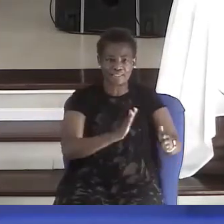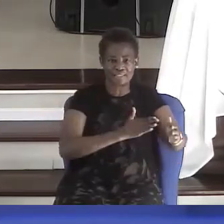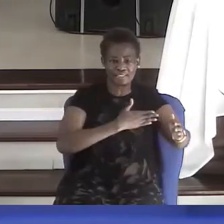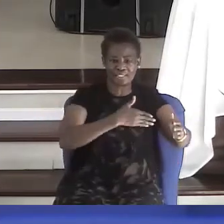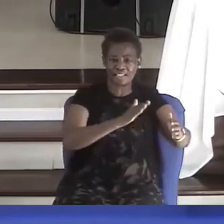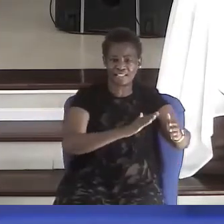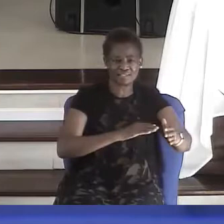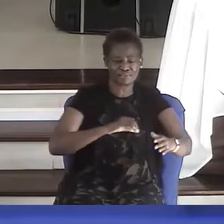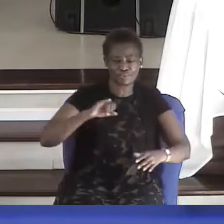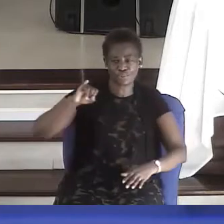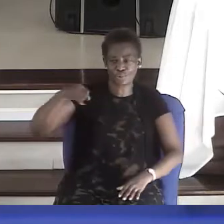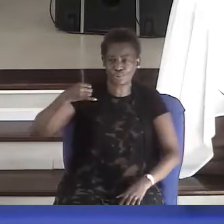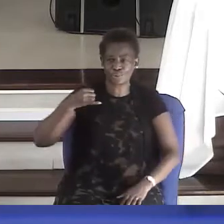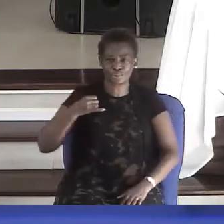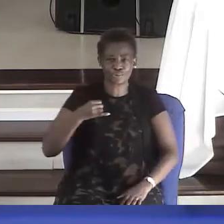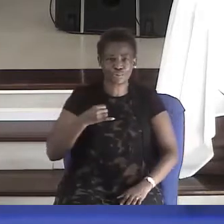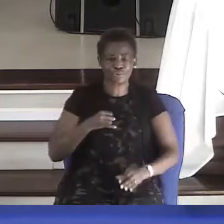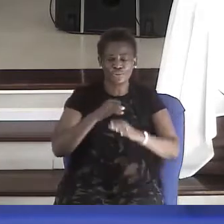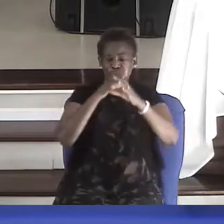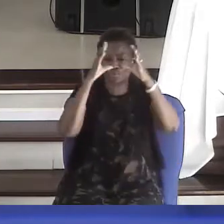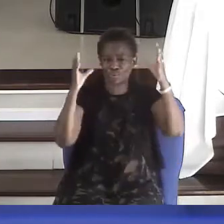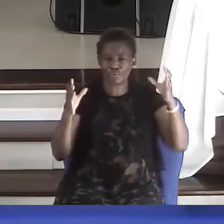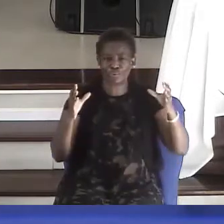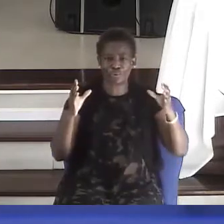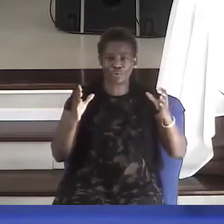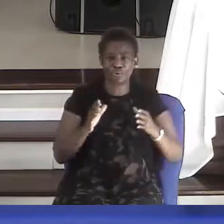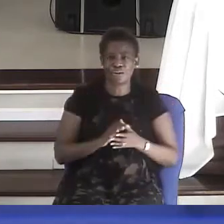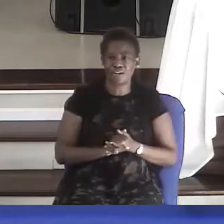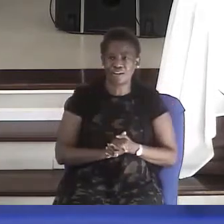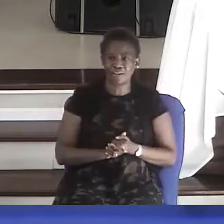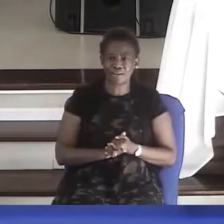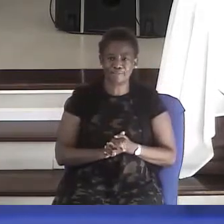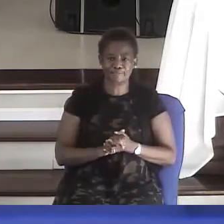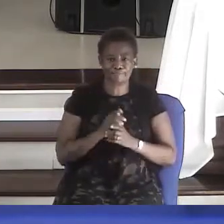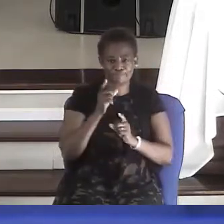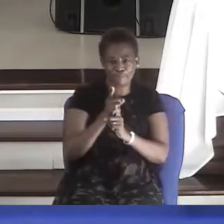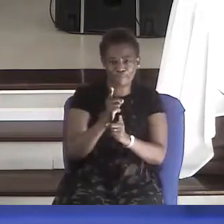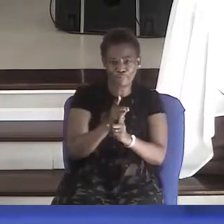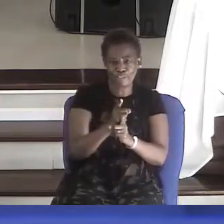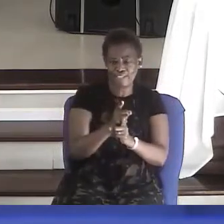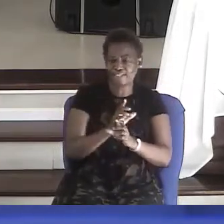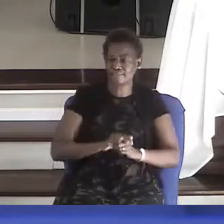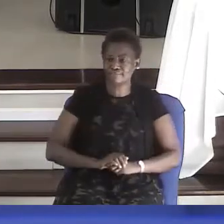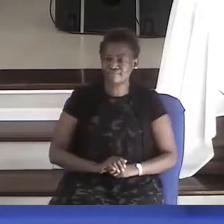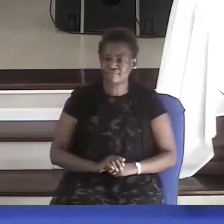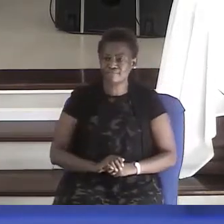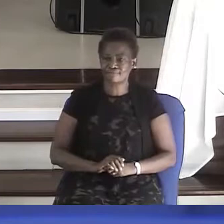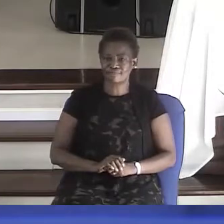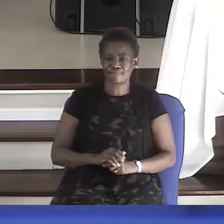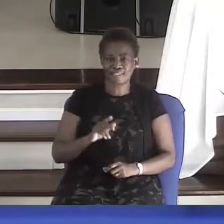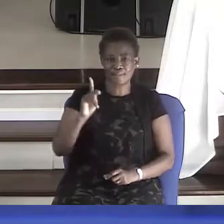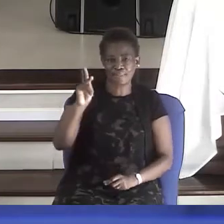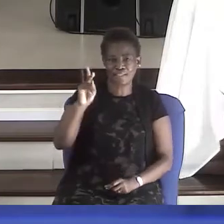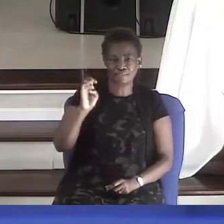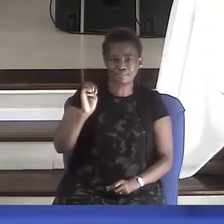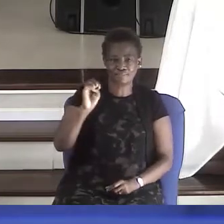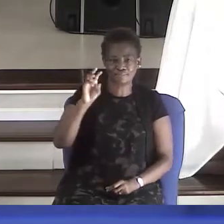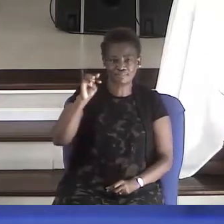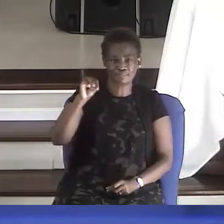so appropriate. Obviously, Camille and the team, being led by the Spirit of the Lord,